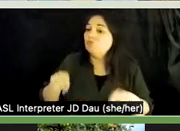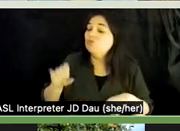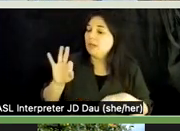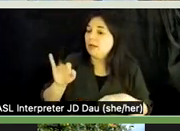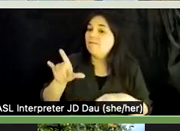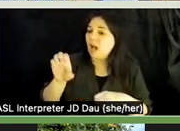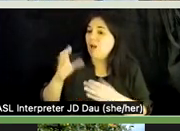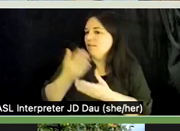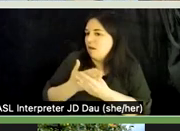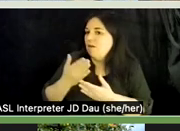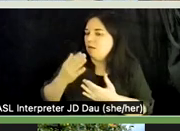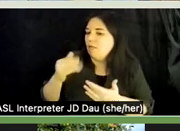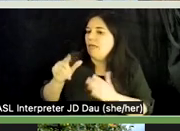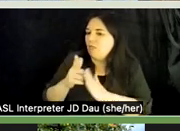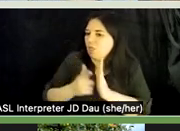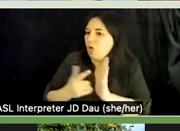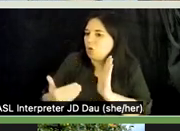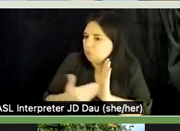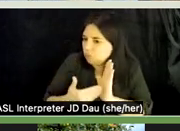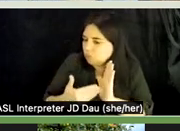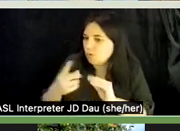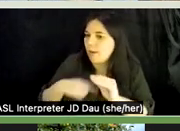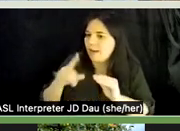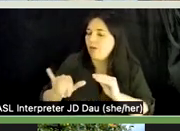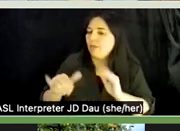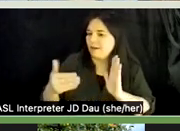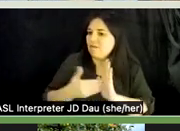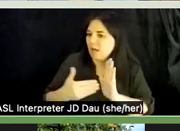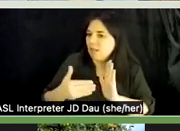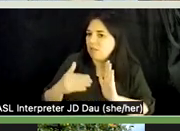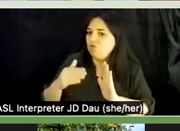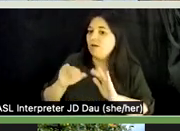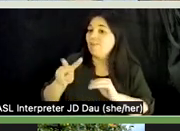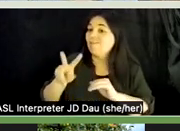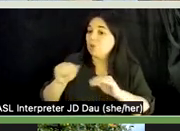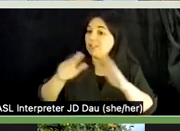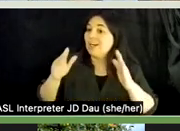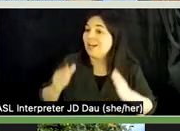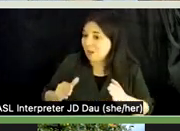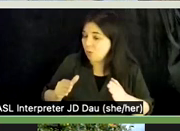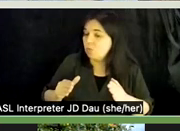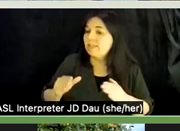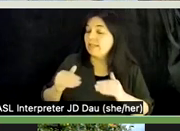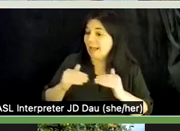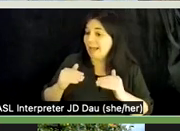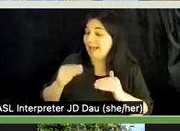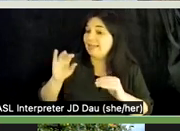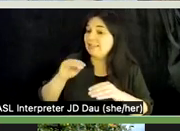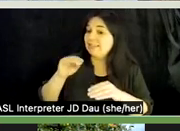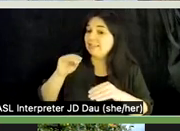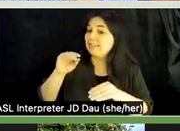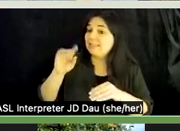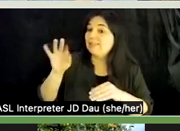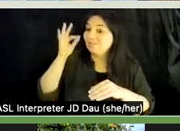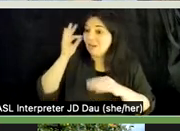a lawsuit alleging a violation of the Virginia Fair Housing Act in federal court only if